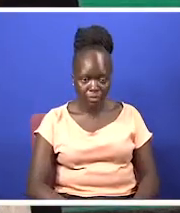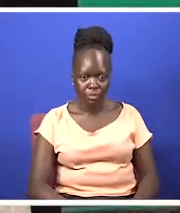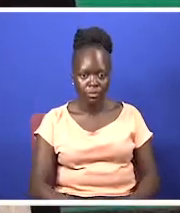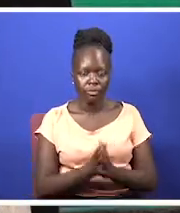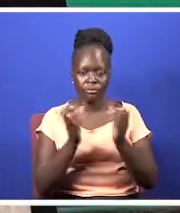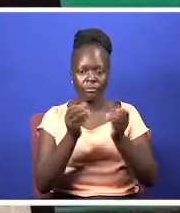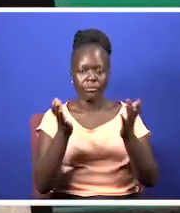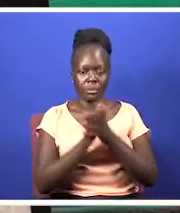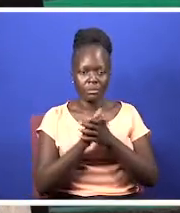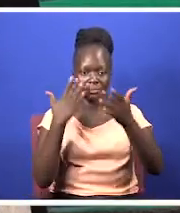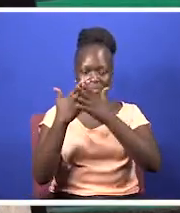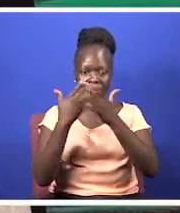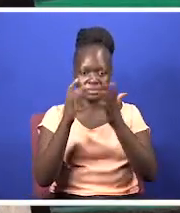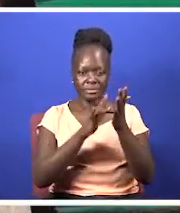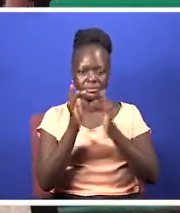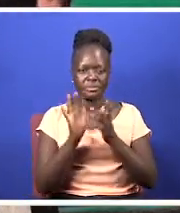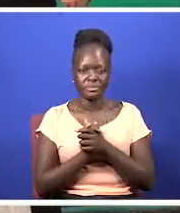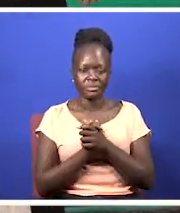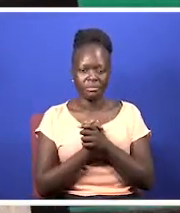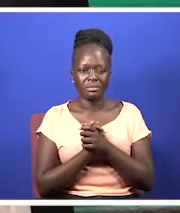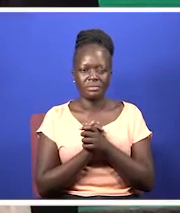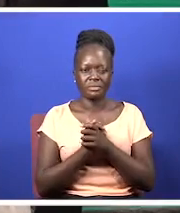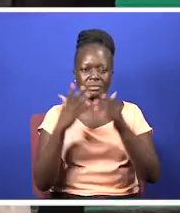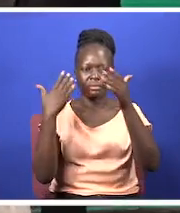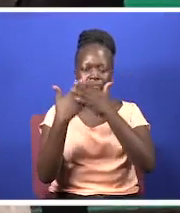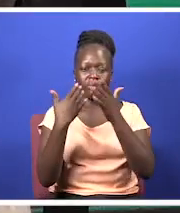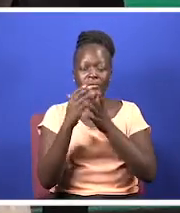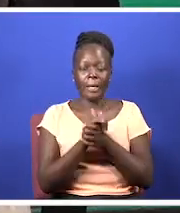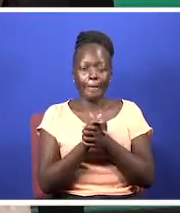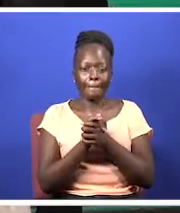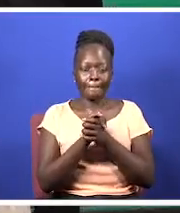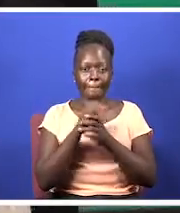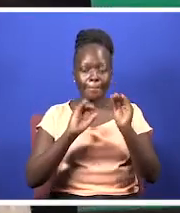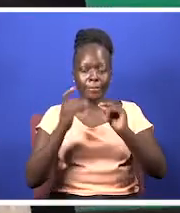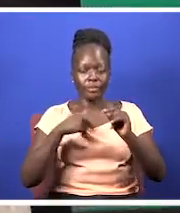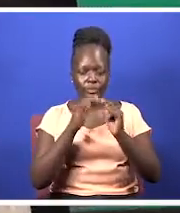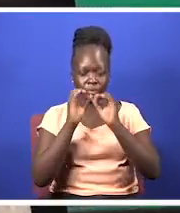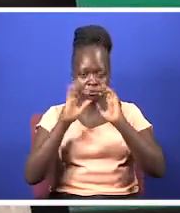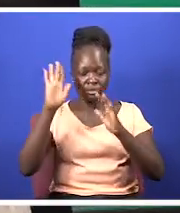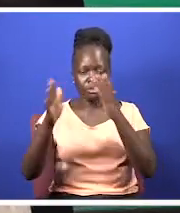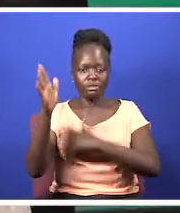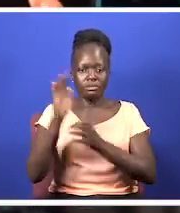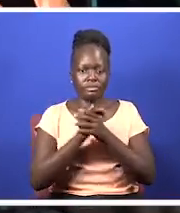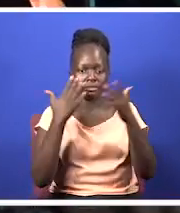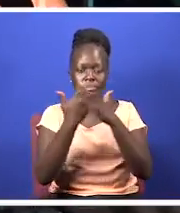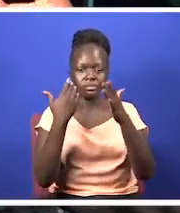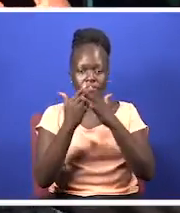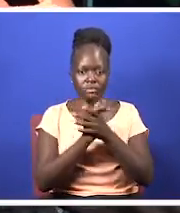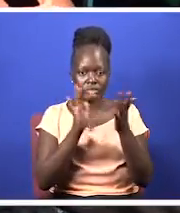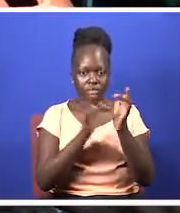Hallelujah. Thank you, Jesus. Thank you, Jesus. Thank you, Savior. Hallelujah. Bless you. Father, we bless your